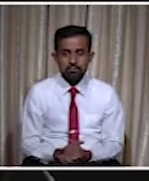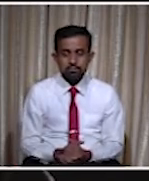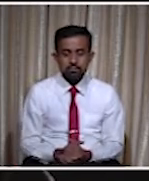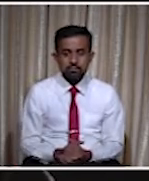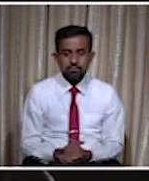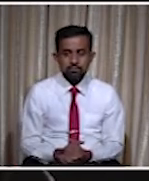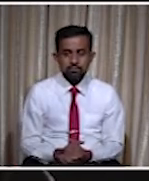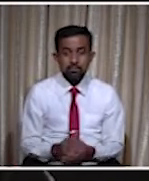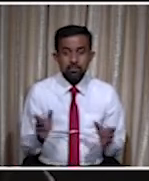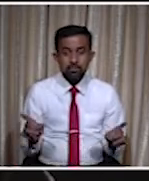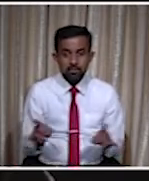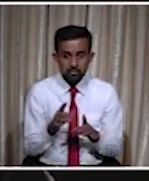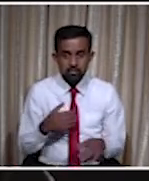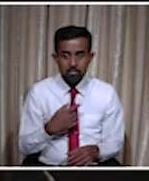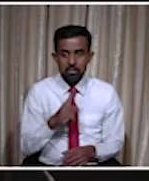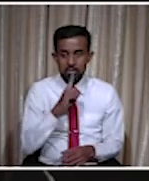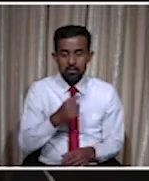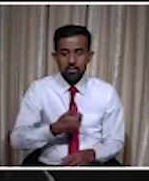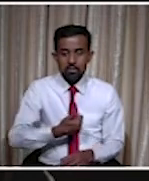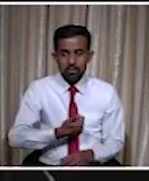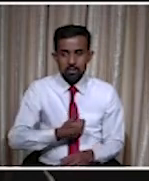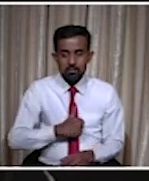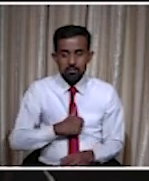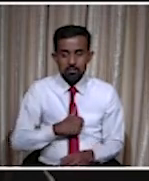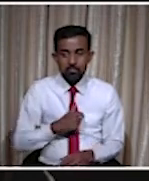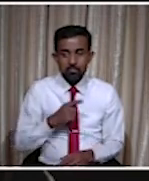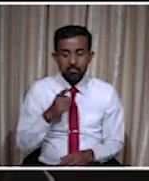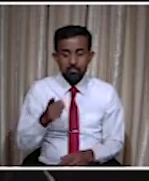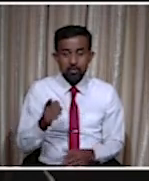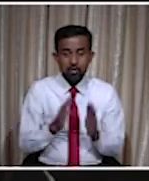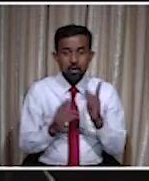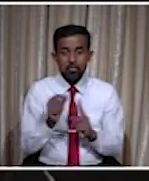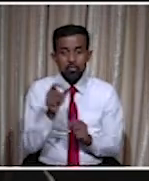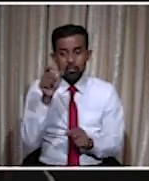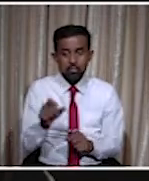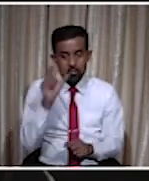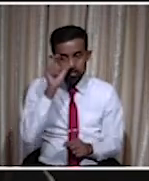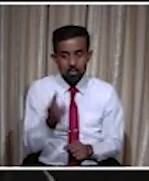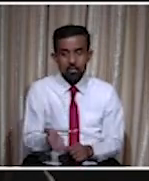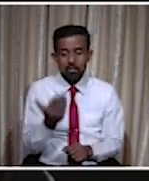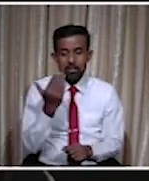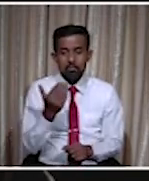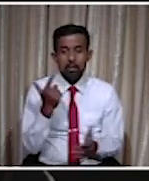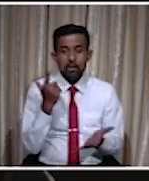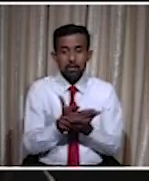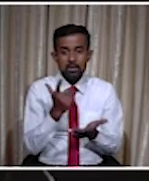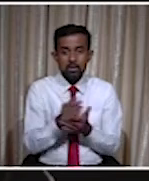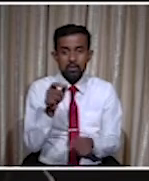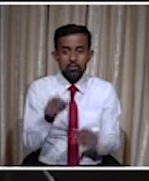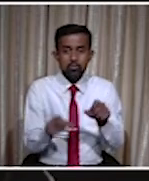notice of the same Minister the requirement of kerosene for the purposes of the fishermen in those areas.